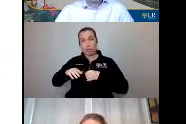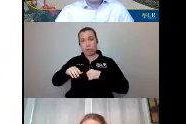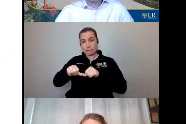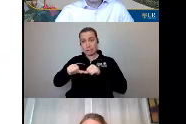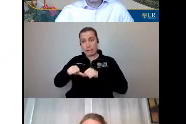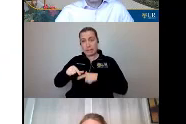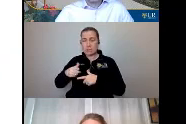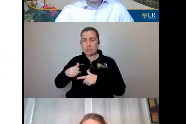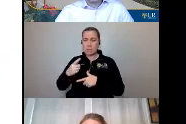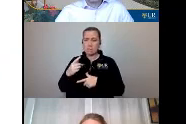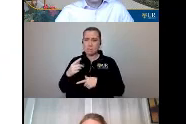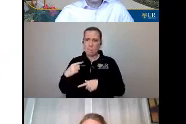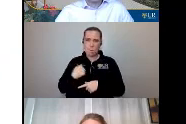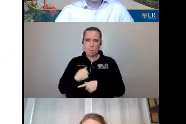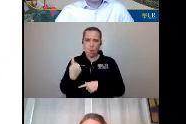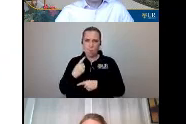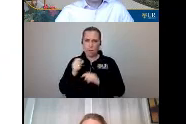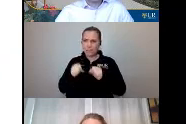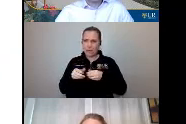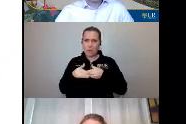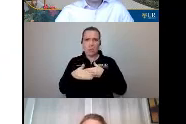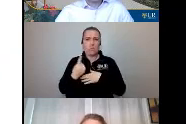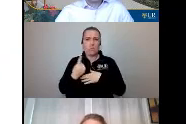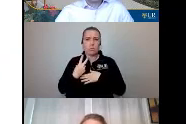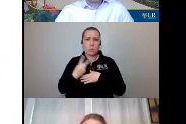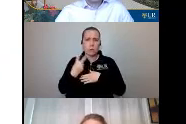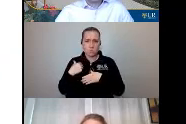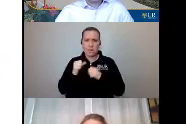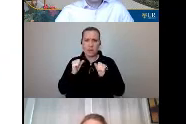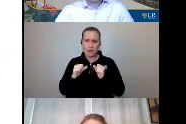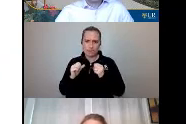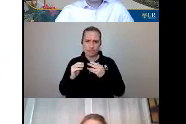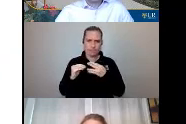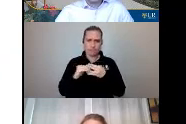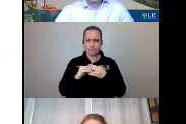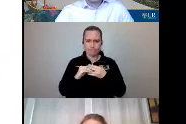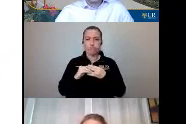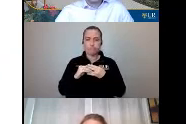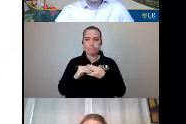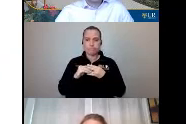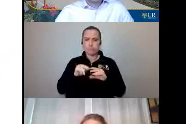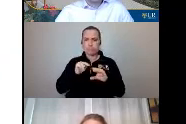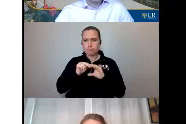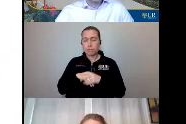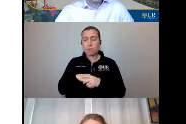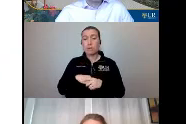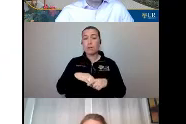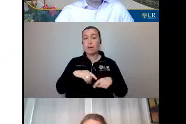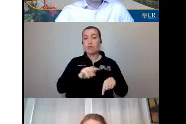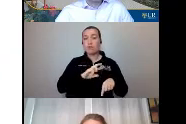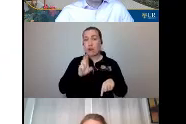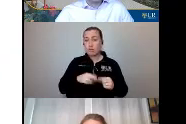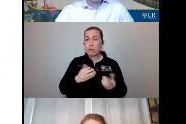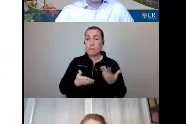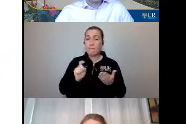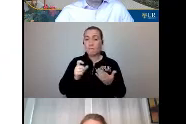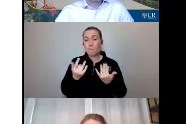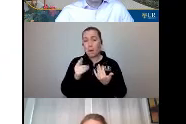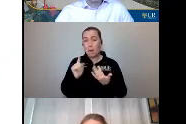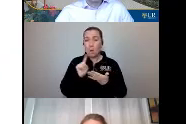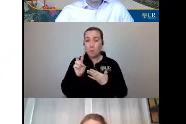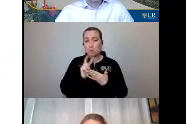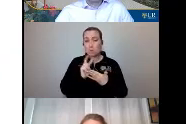get somebody on the scanner within a couple of days. At our central sites in Rochester, you may have to wait a week or 2 sometimes to get us